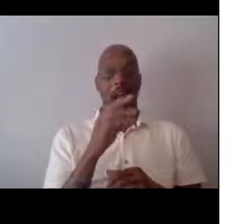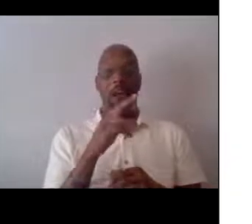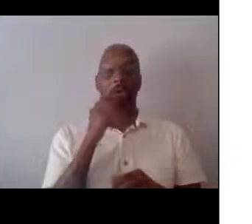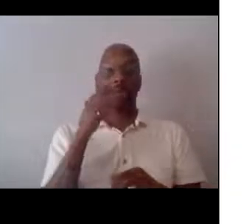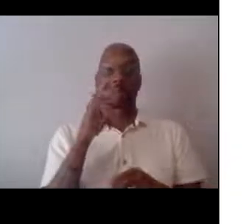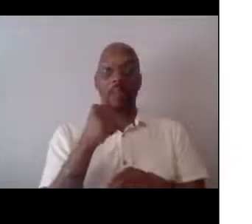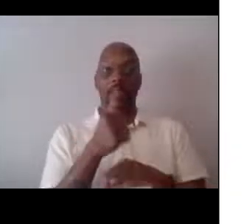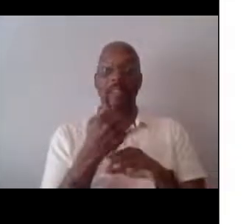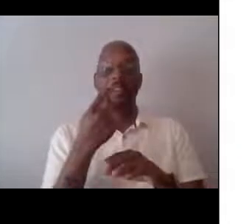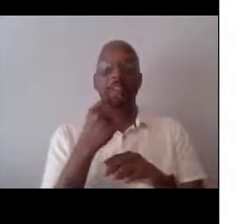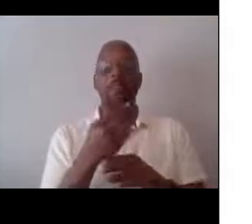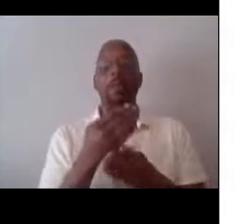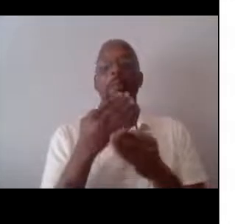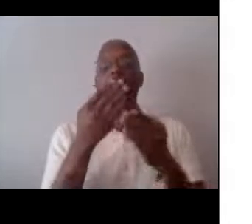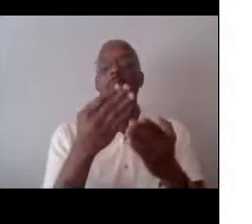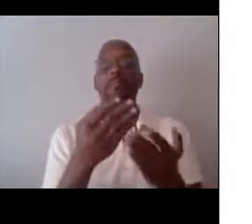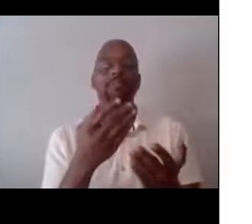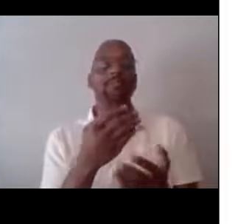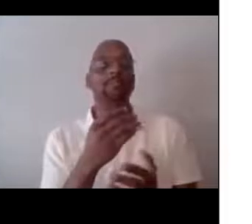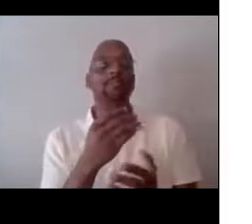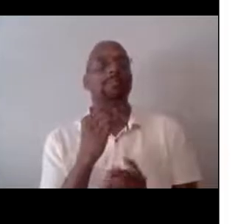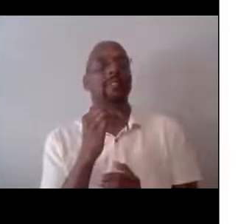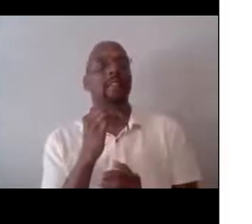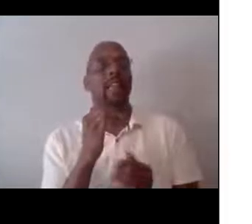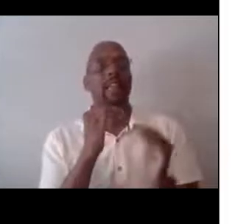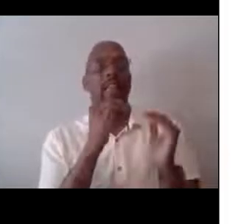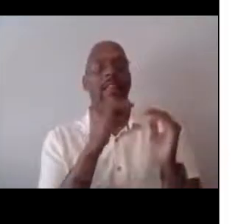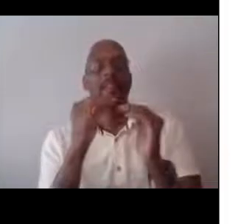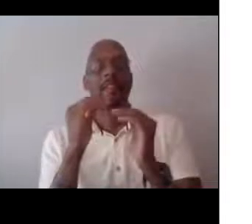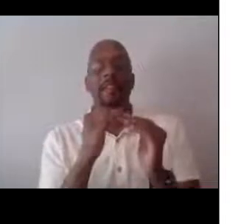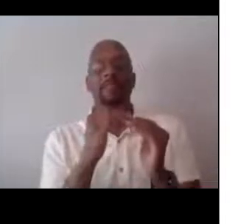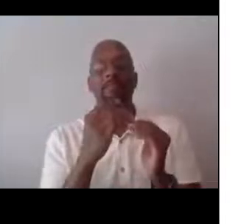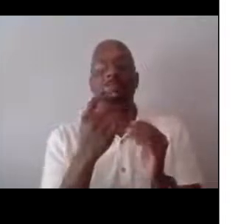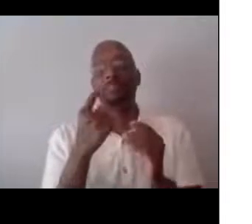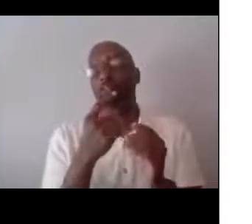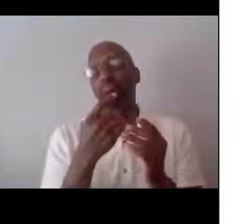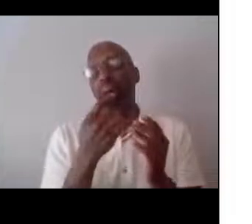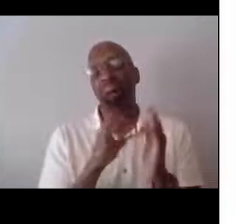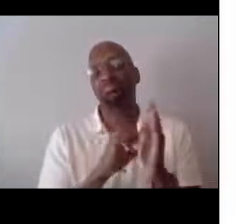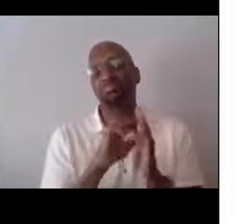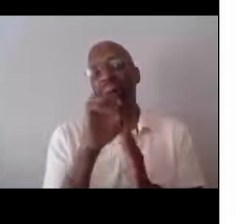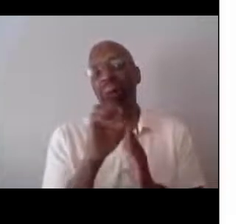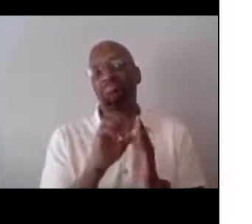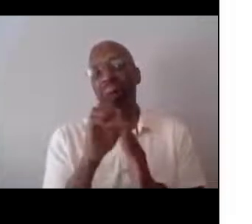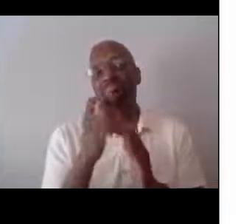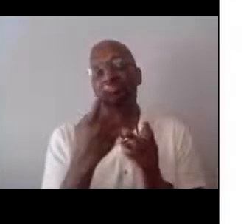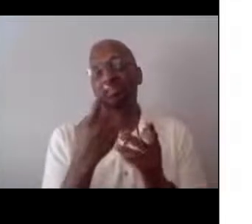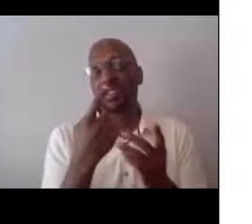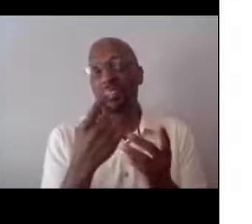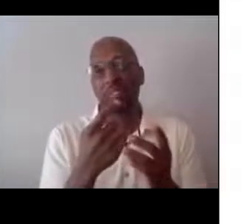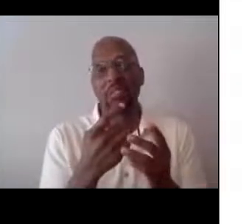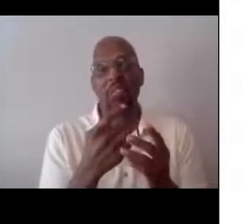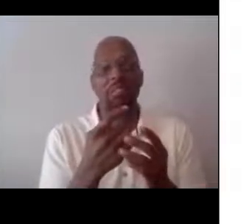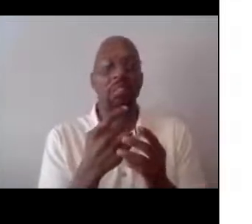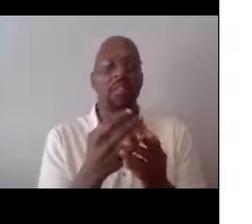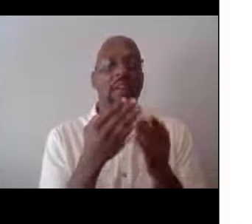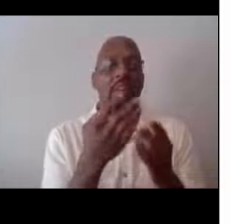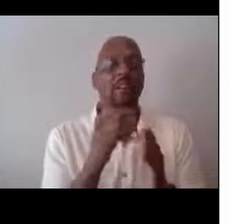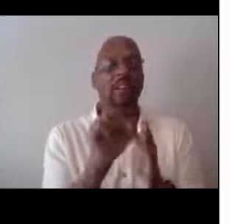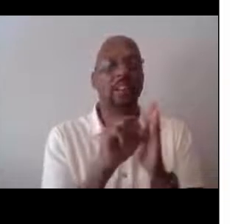the Equity Advisory Committee is intended to elevate diverse and historically marginalized voices to advise state